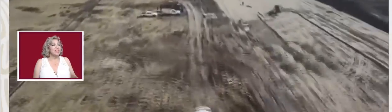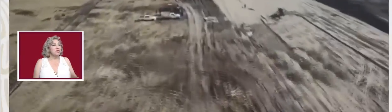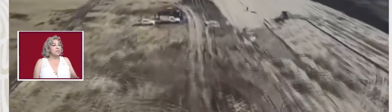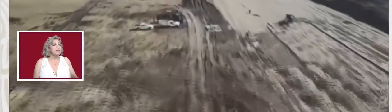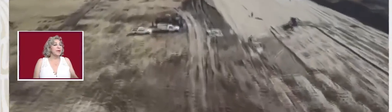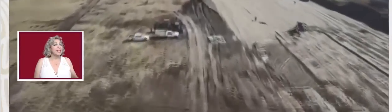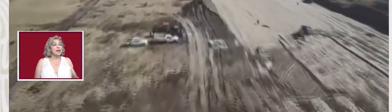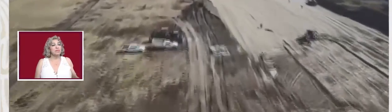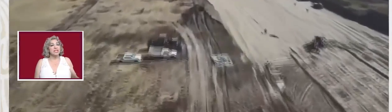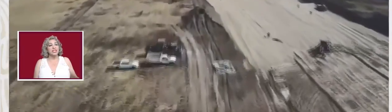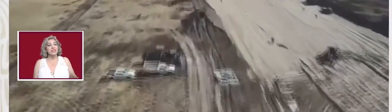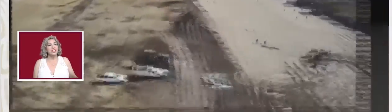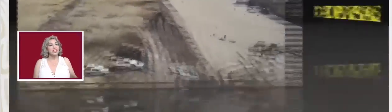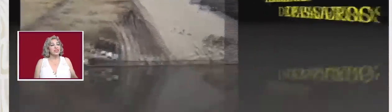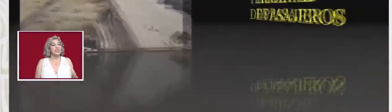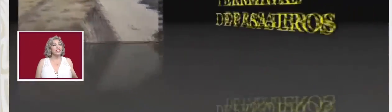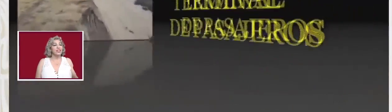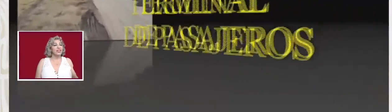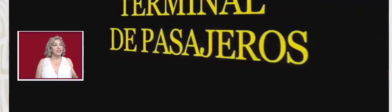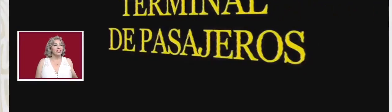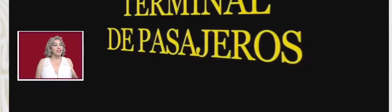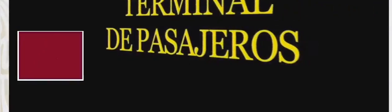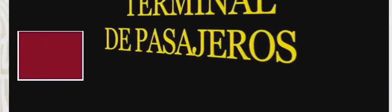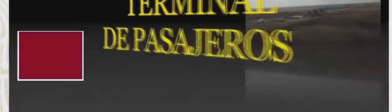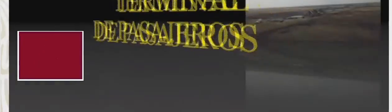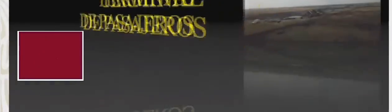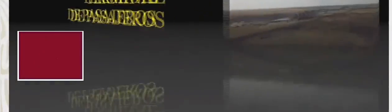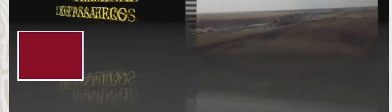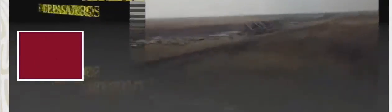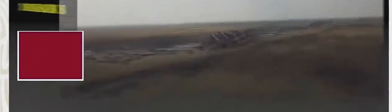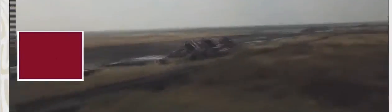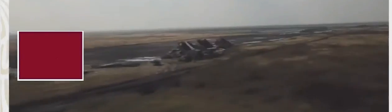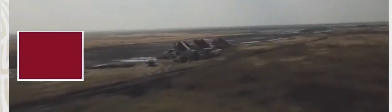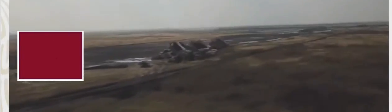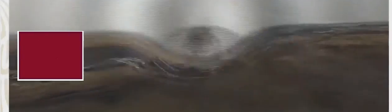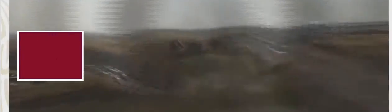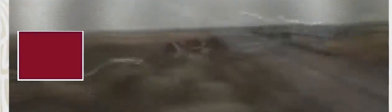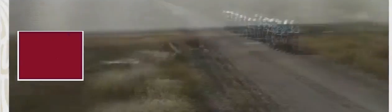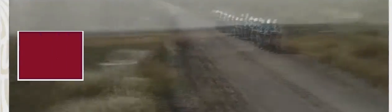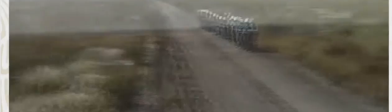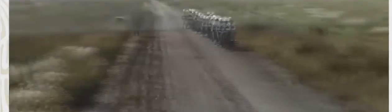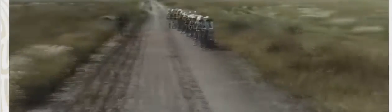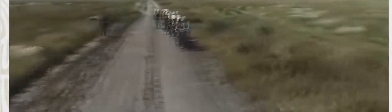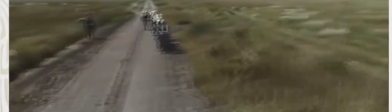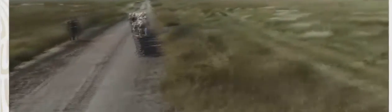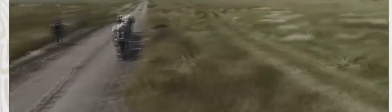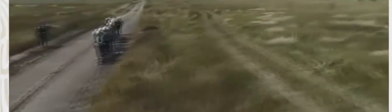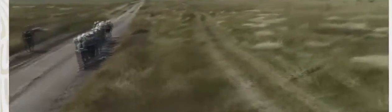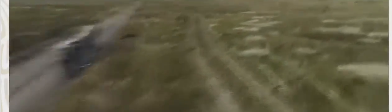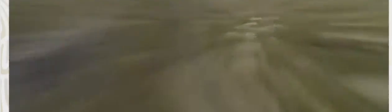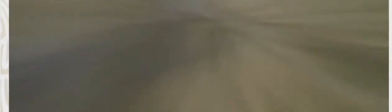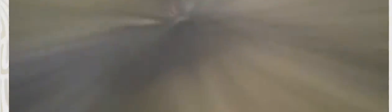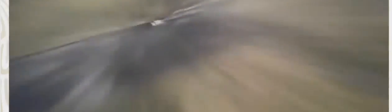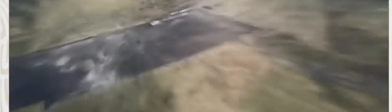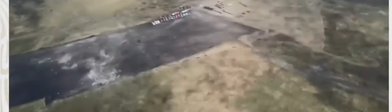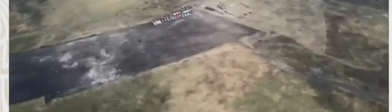I can remove my camera too, you know. So you guys can see, oh, there it is.